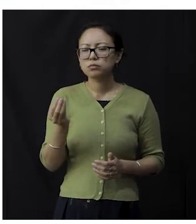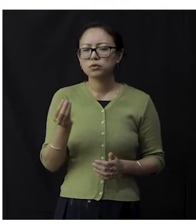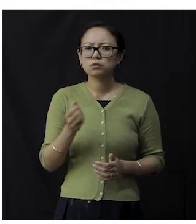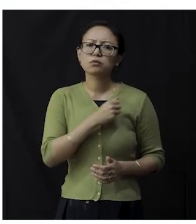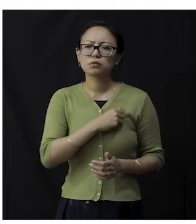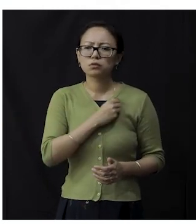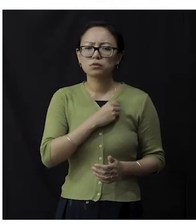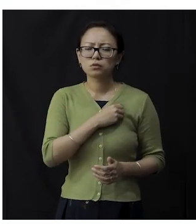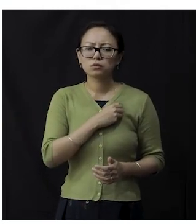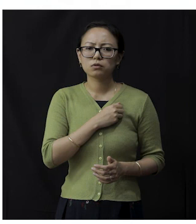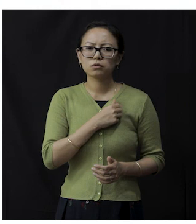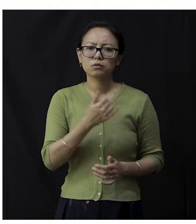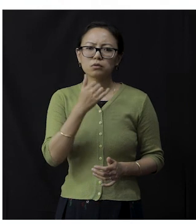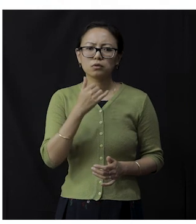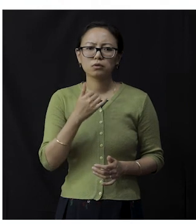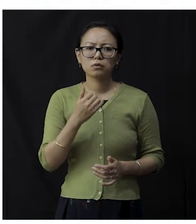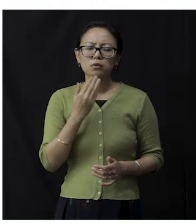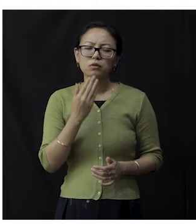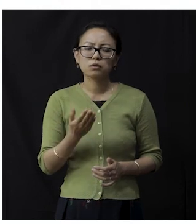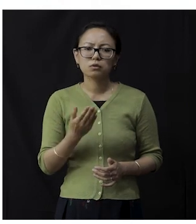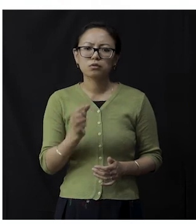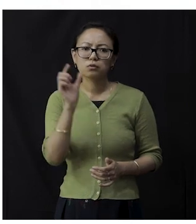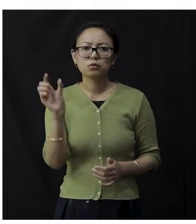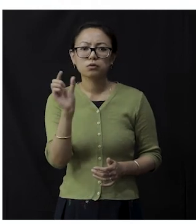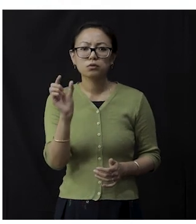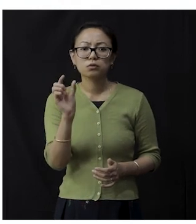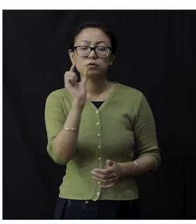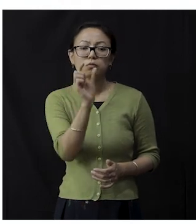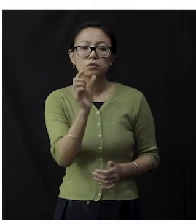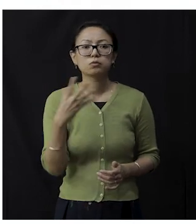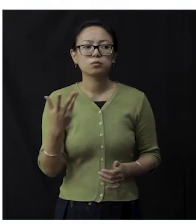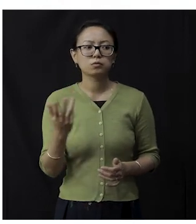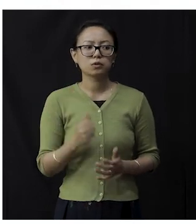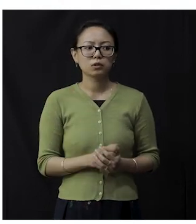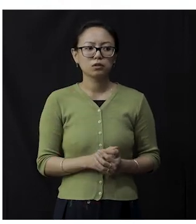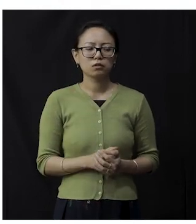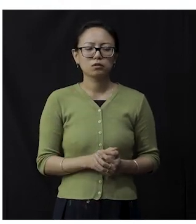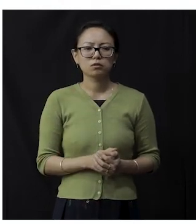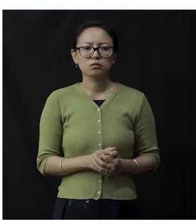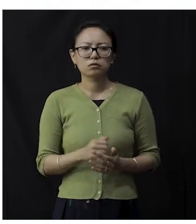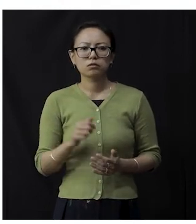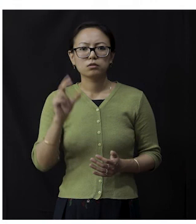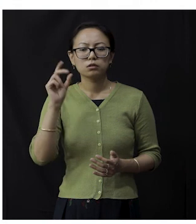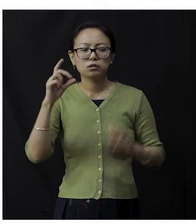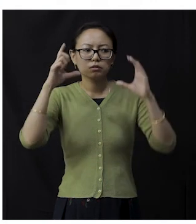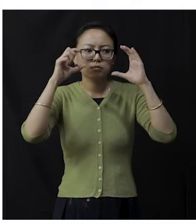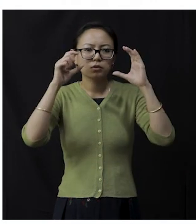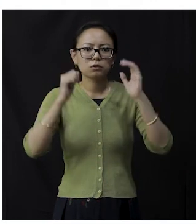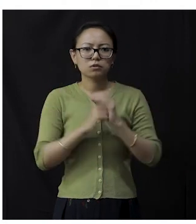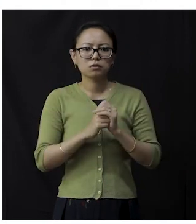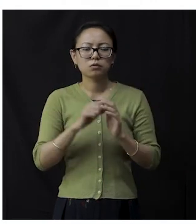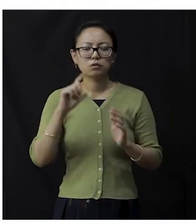use? And then the second picture is that the first one is going and the second one is kind of running after